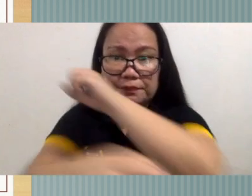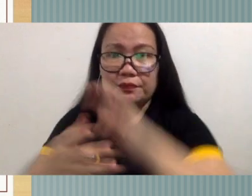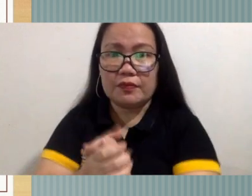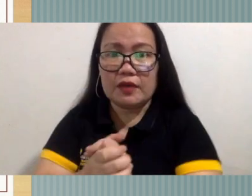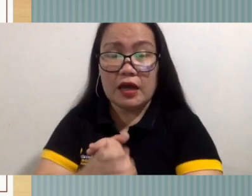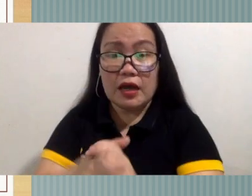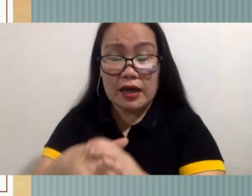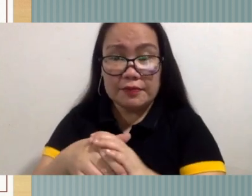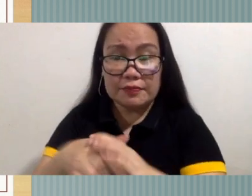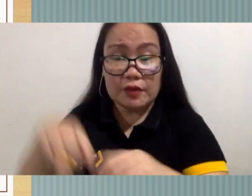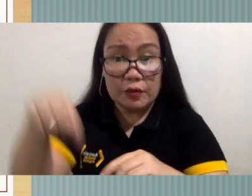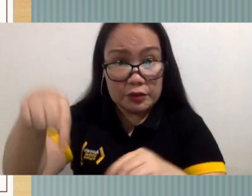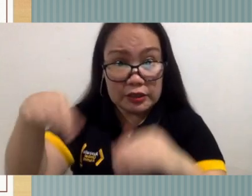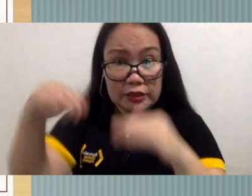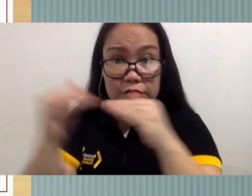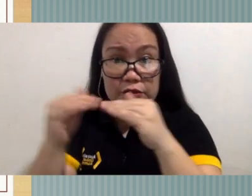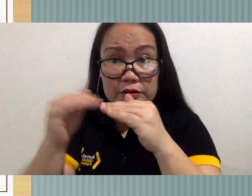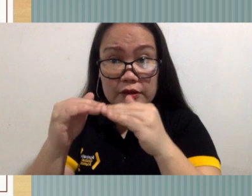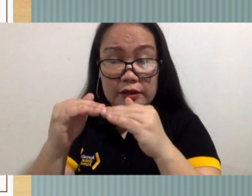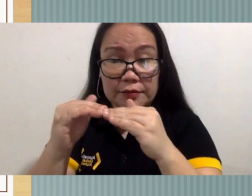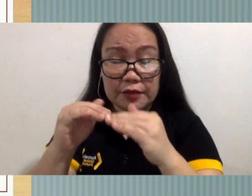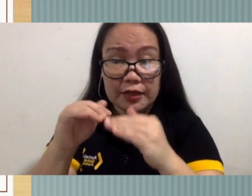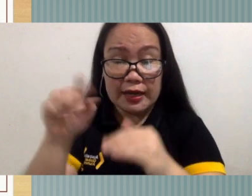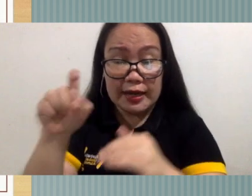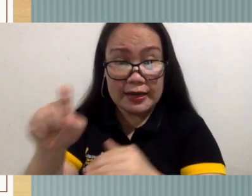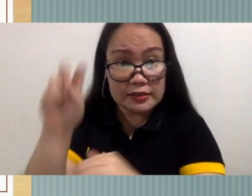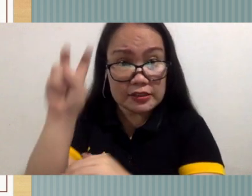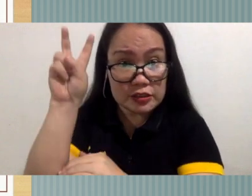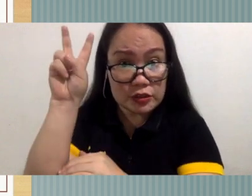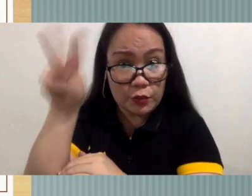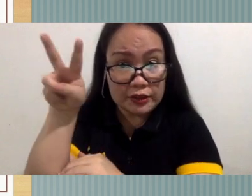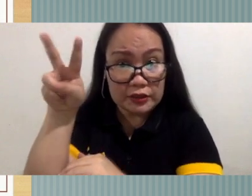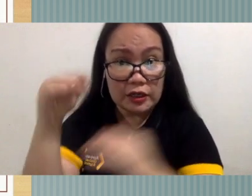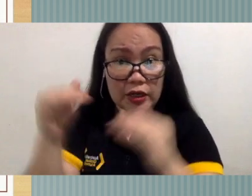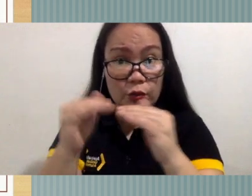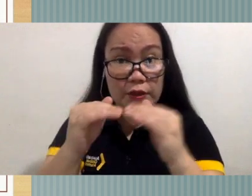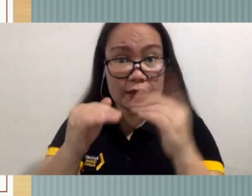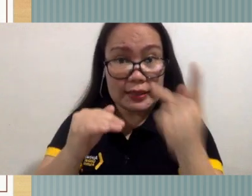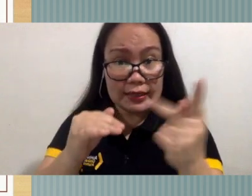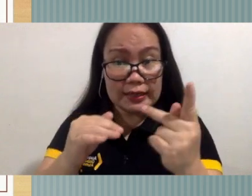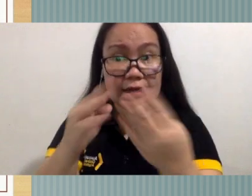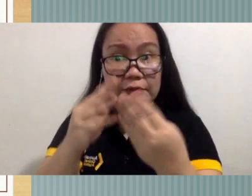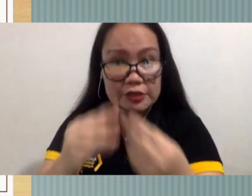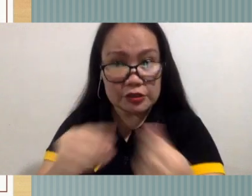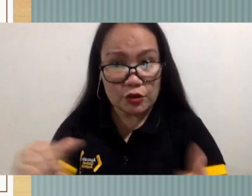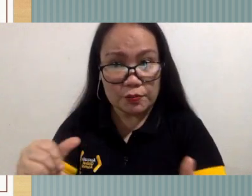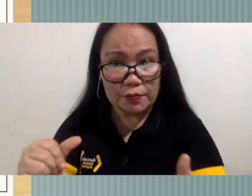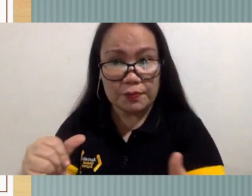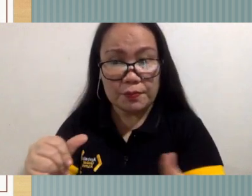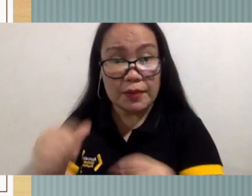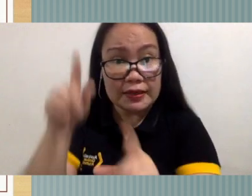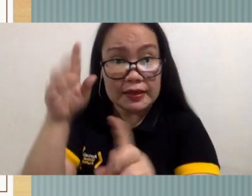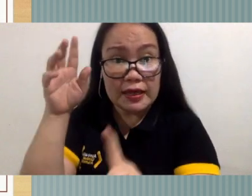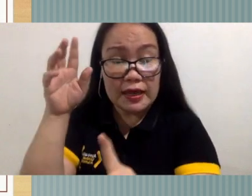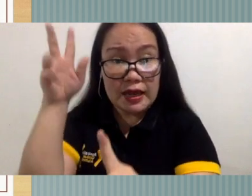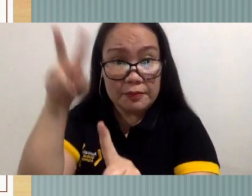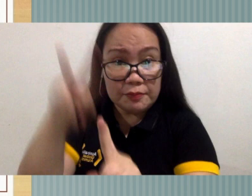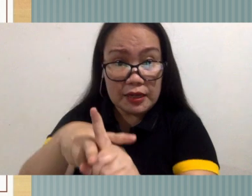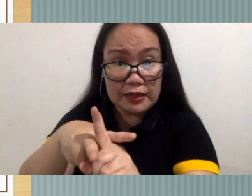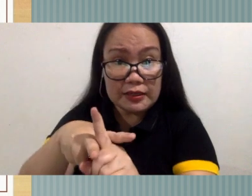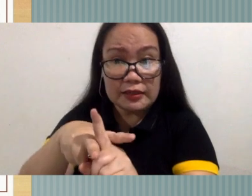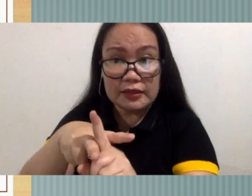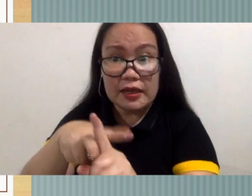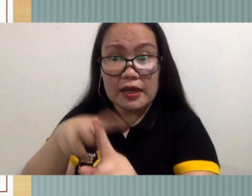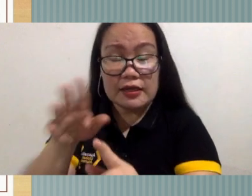equations that can be written in the form x squared is equal to k can be solved by applying the following